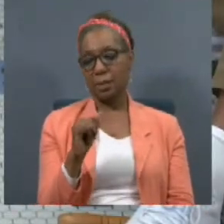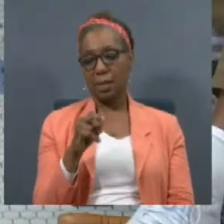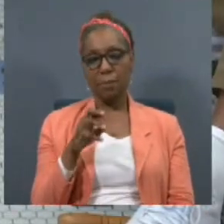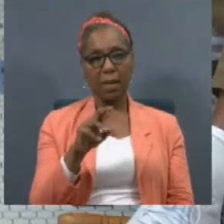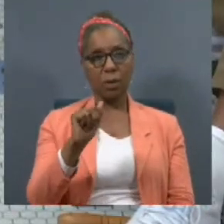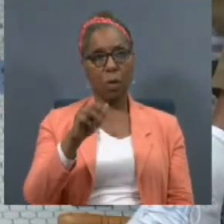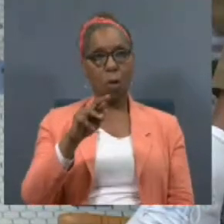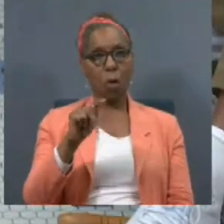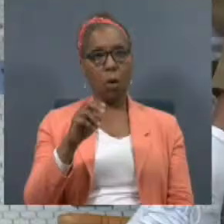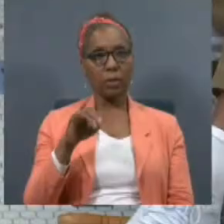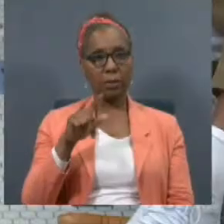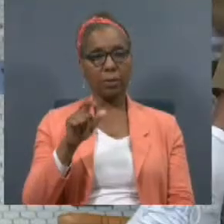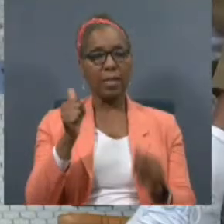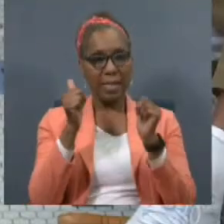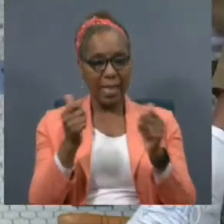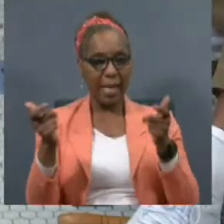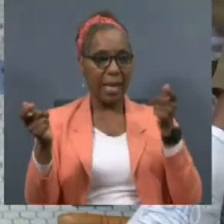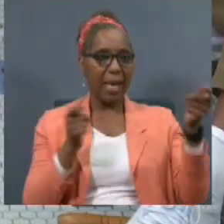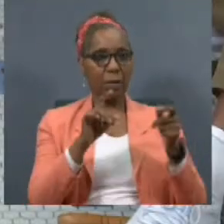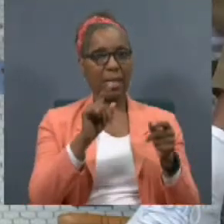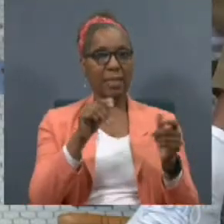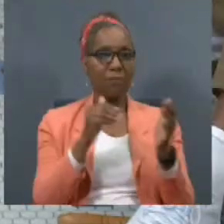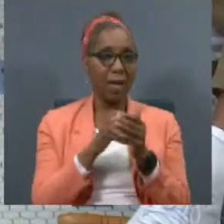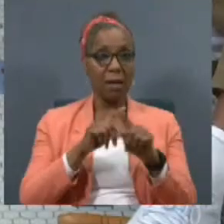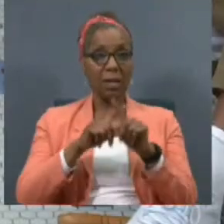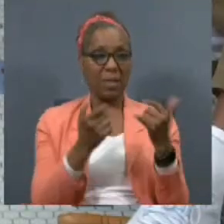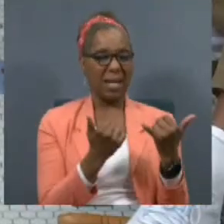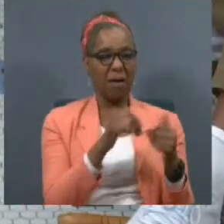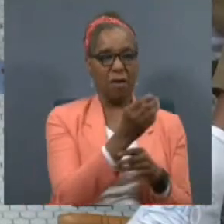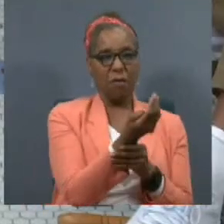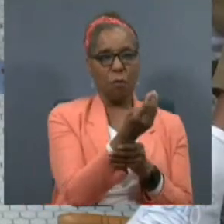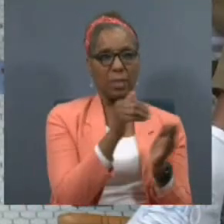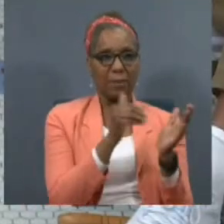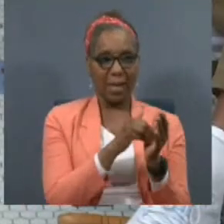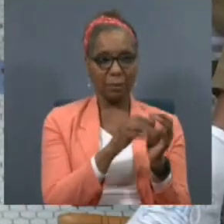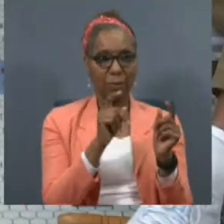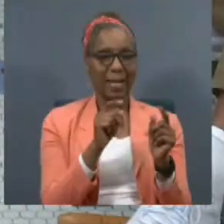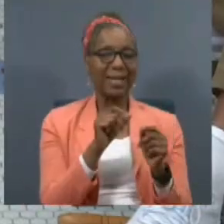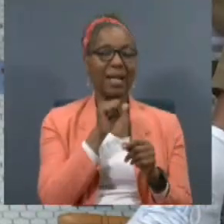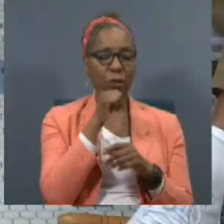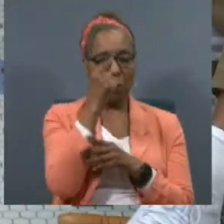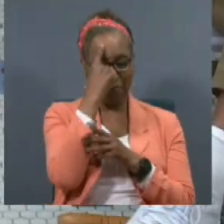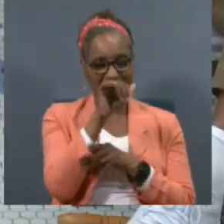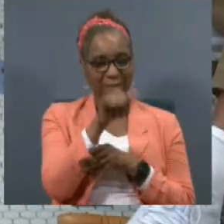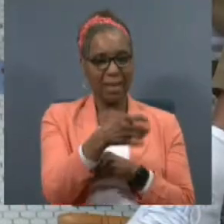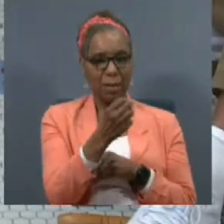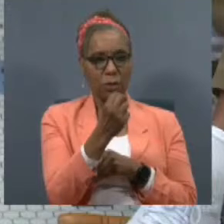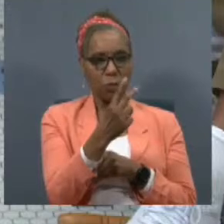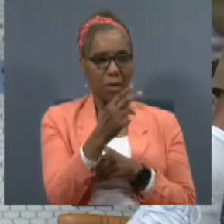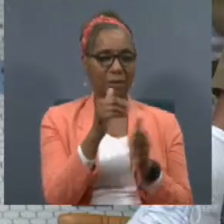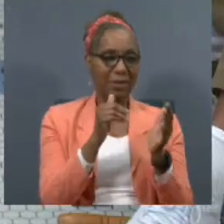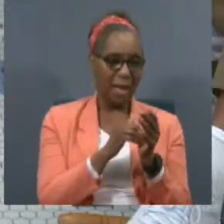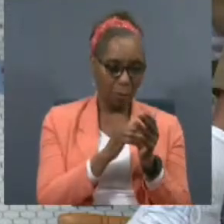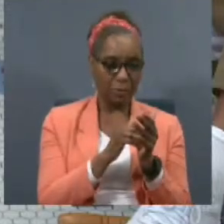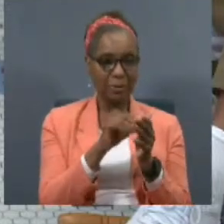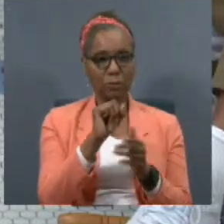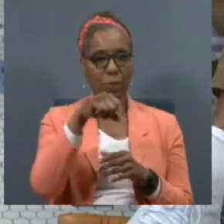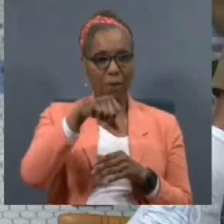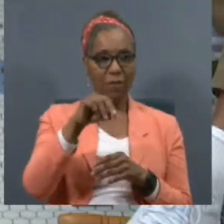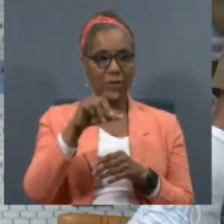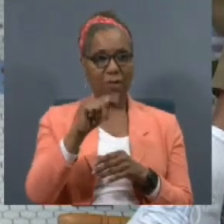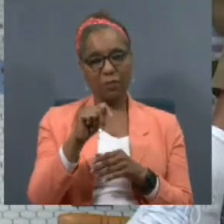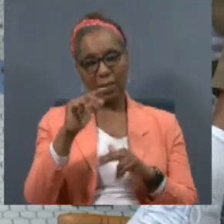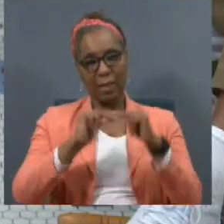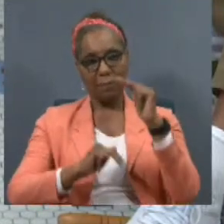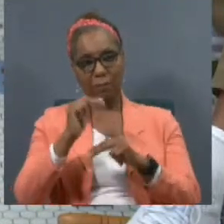about 18,000 cars a day, and currently it's at about 14,000. So I don't think this little 12,000 square foot facility is really going to become a